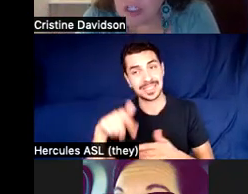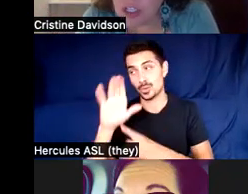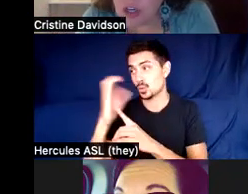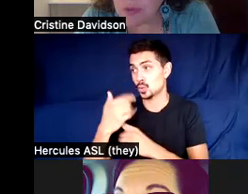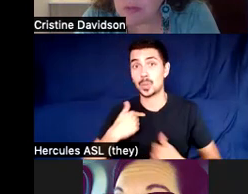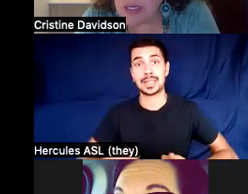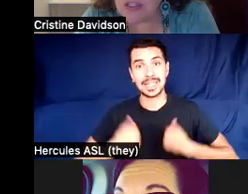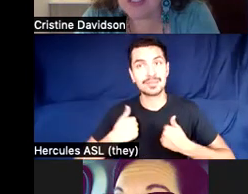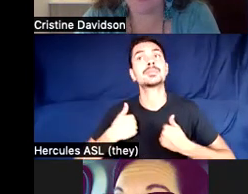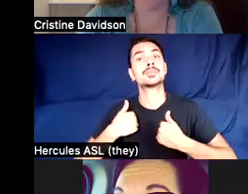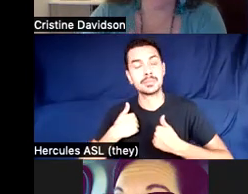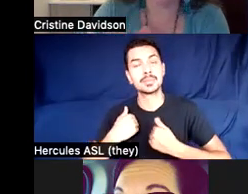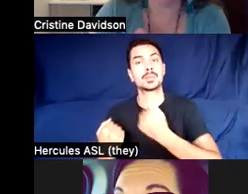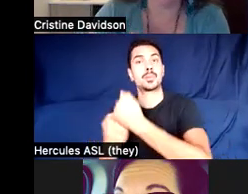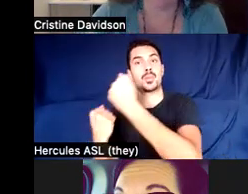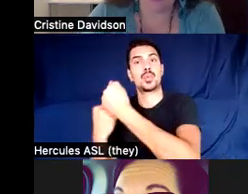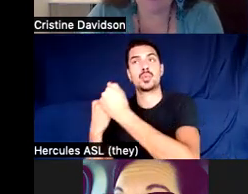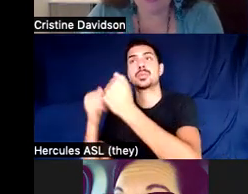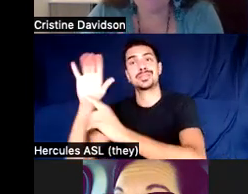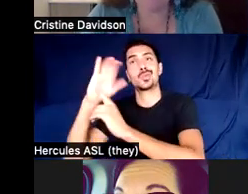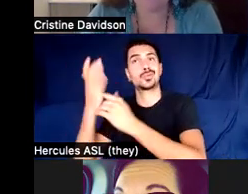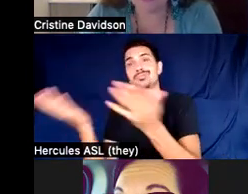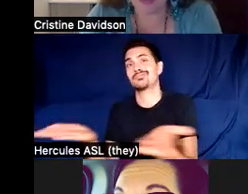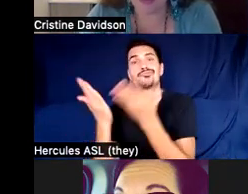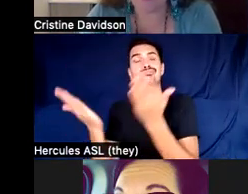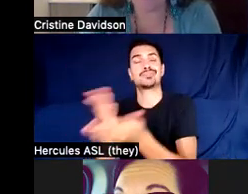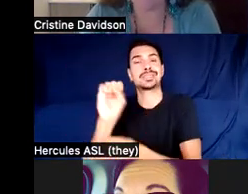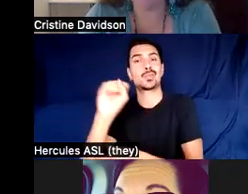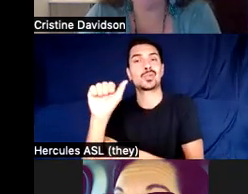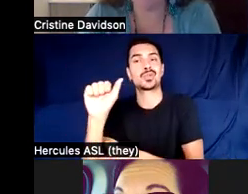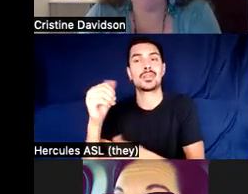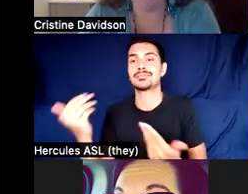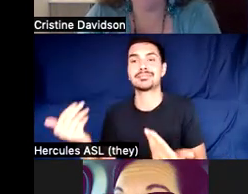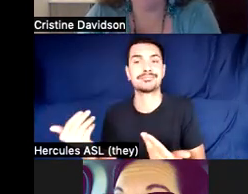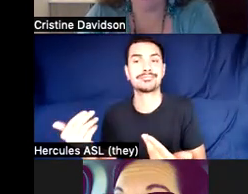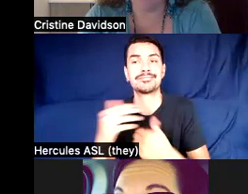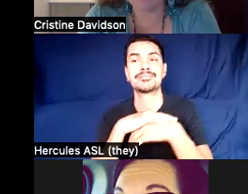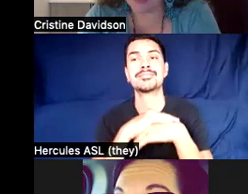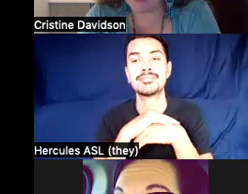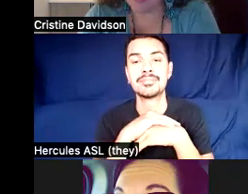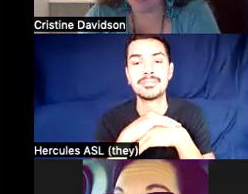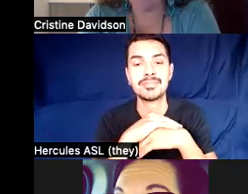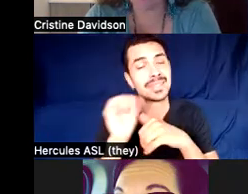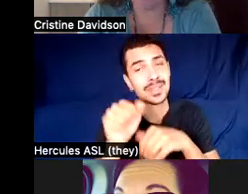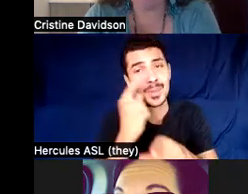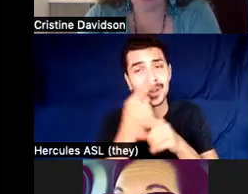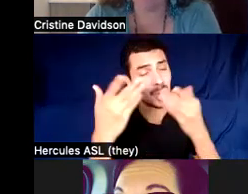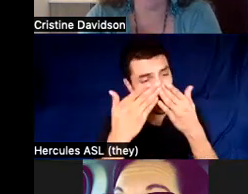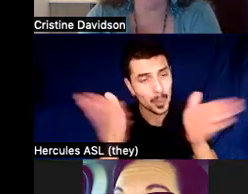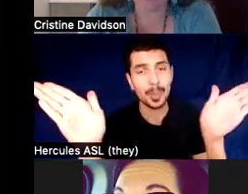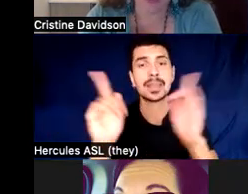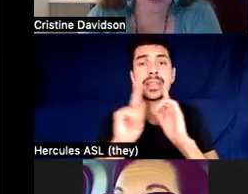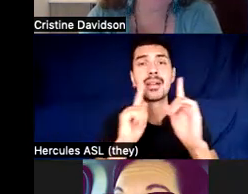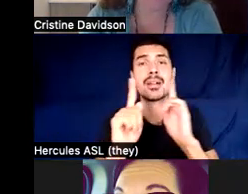and changes are being made to the sexual assault culture we live in. Yes. That open dialogue about how survivors